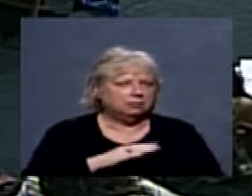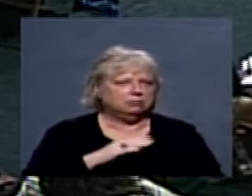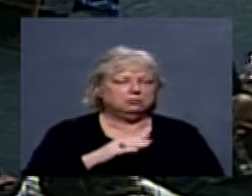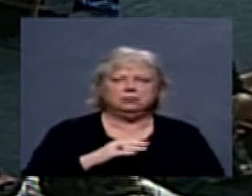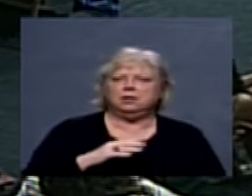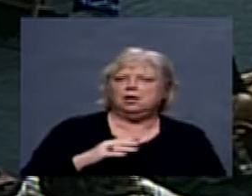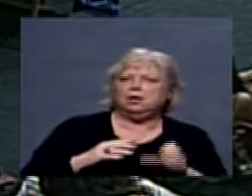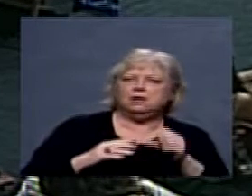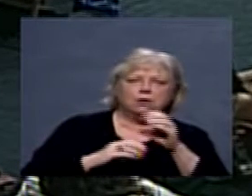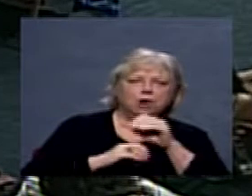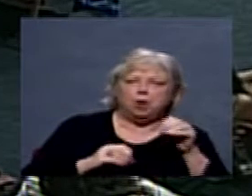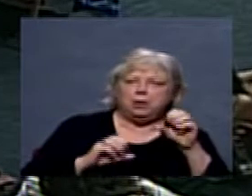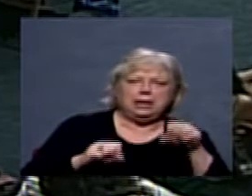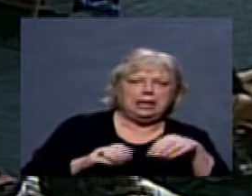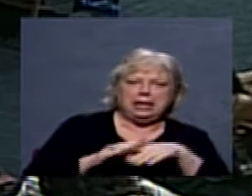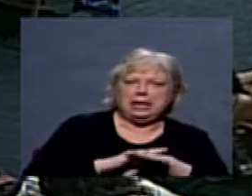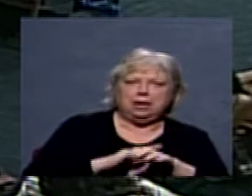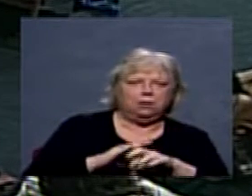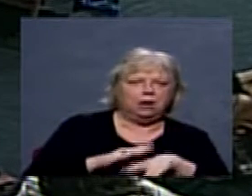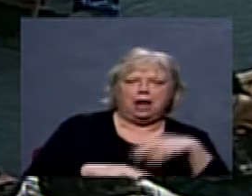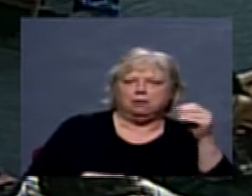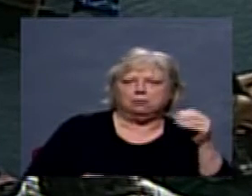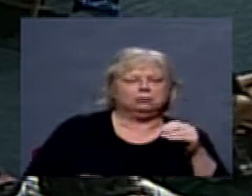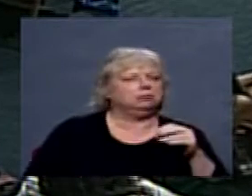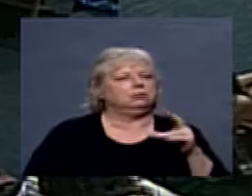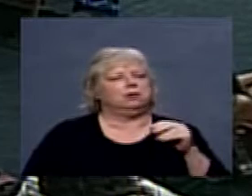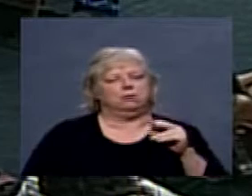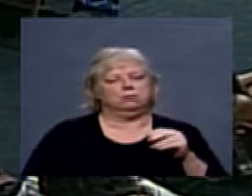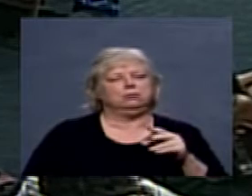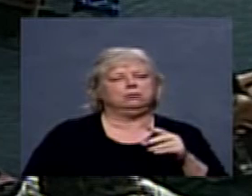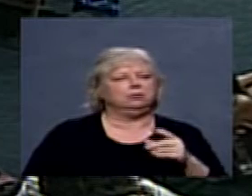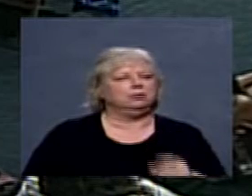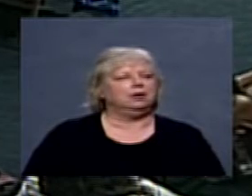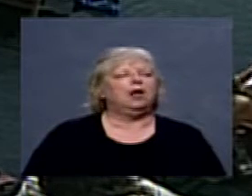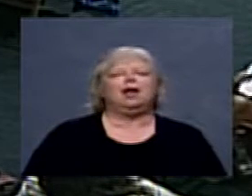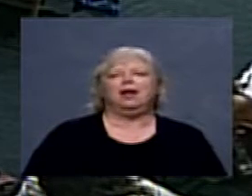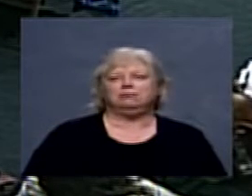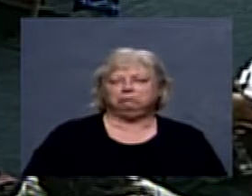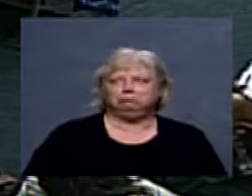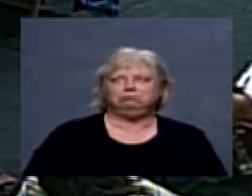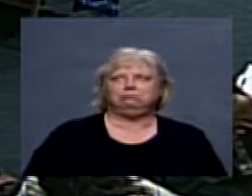So no one can get in or out? No. Okay. That's high tech.